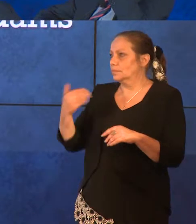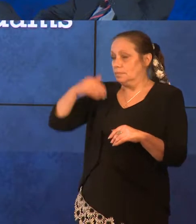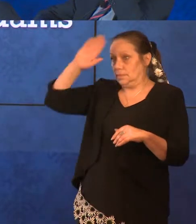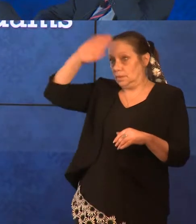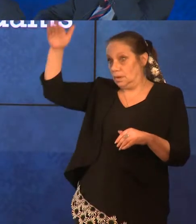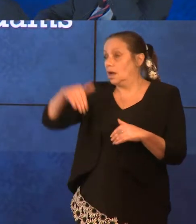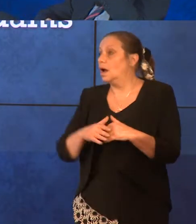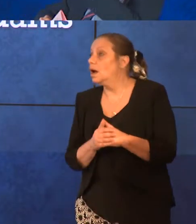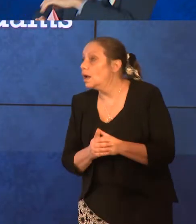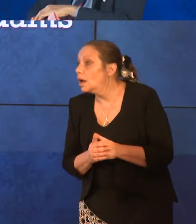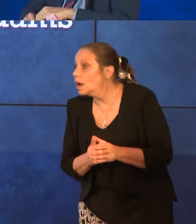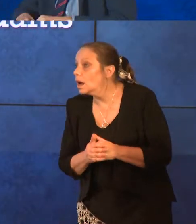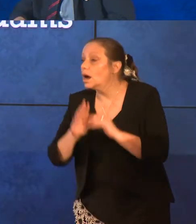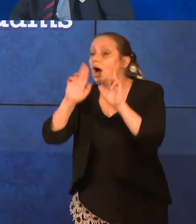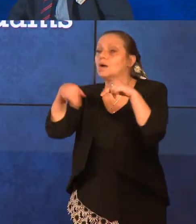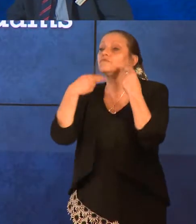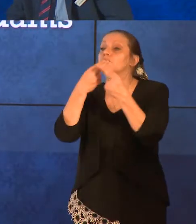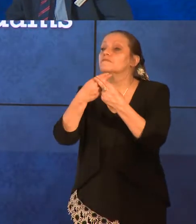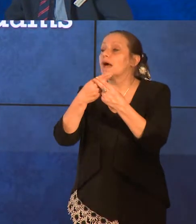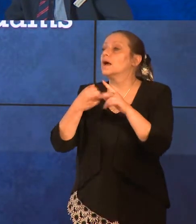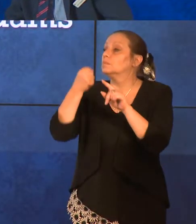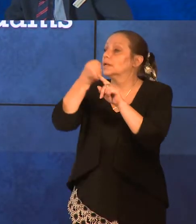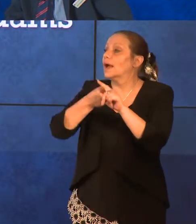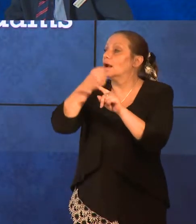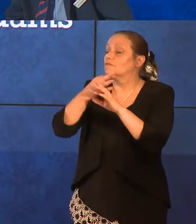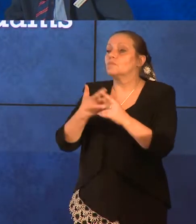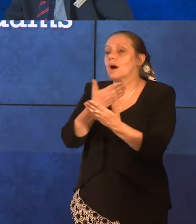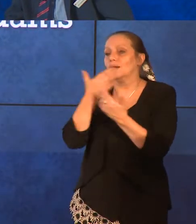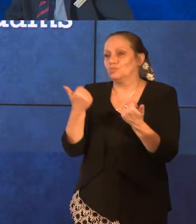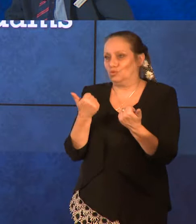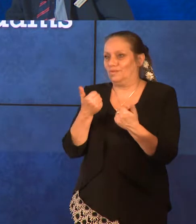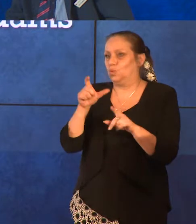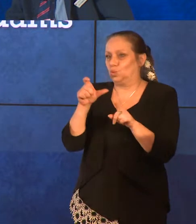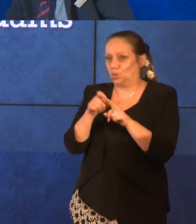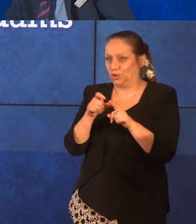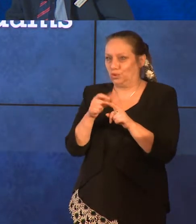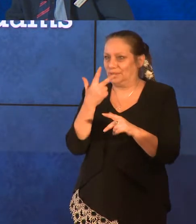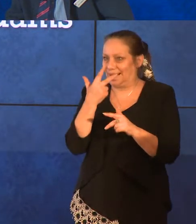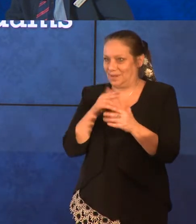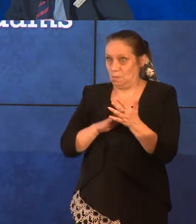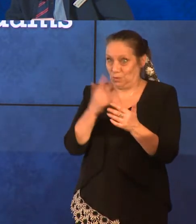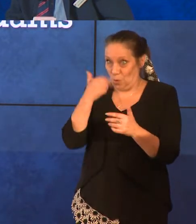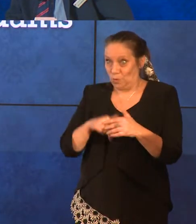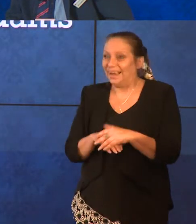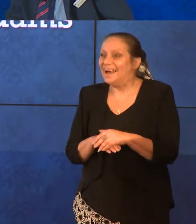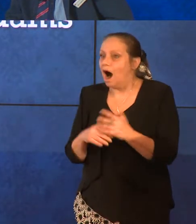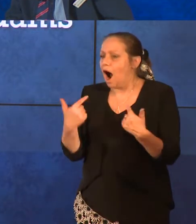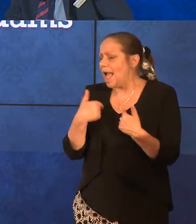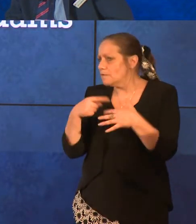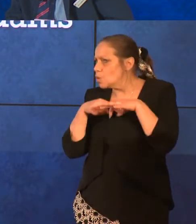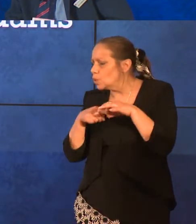Hi, my name is Barbora and I'm a family advocate for my beautiful little daughter who's 18 months old. I just had a